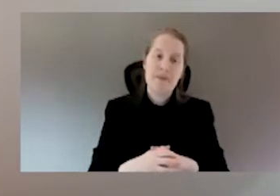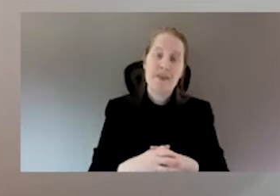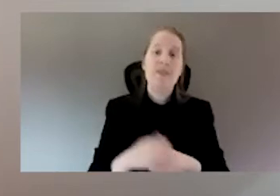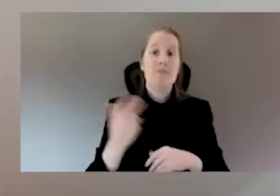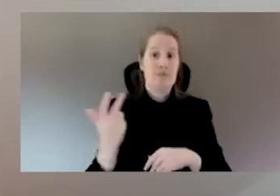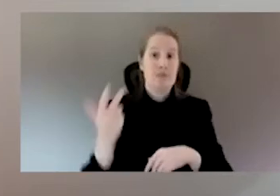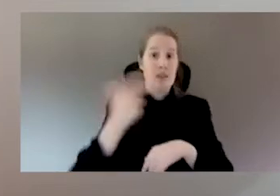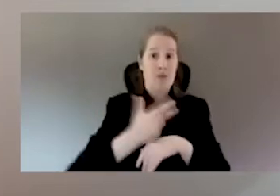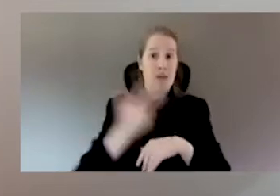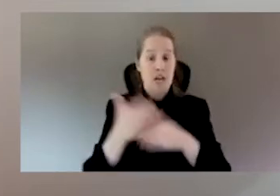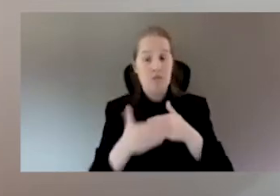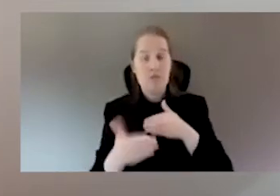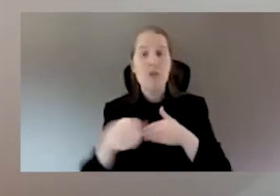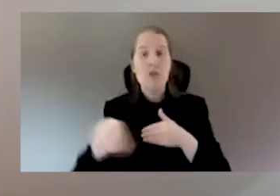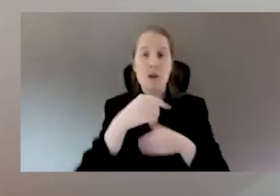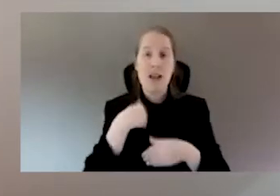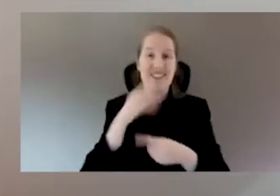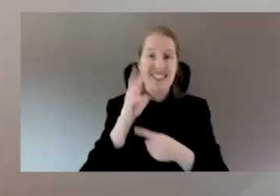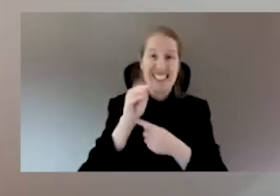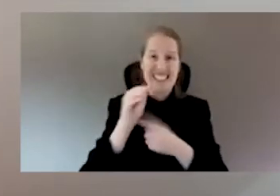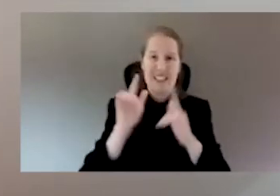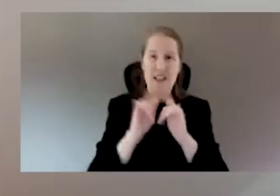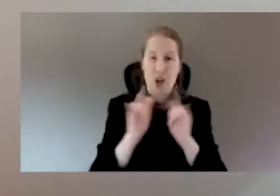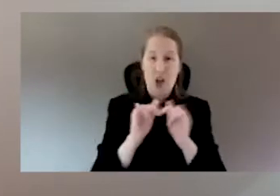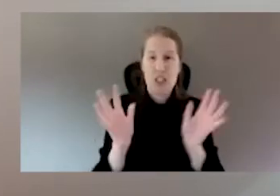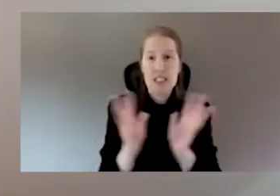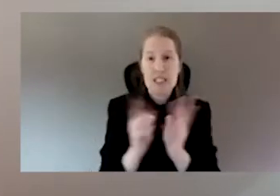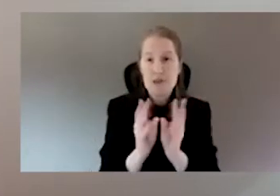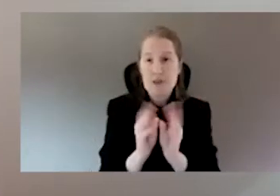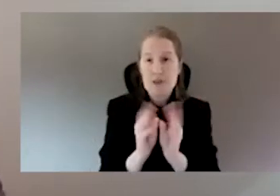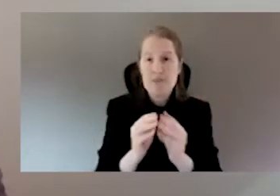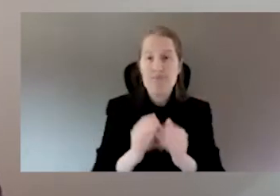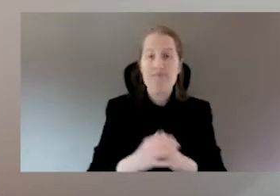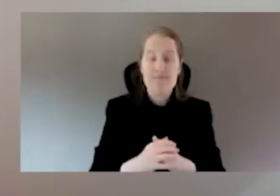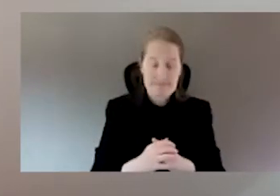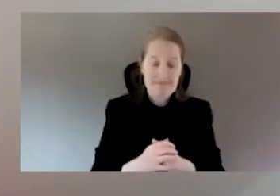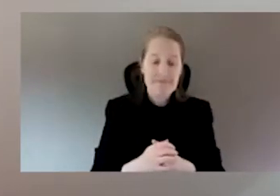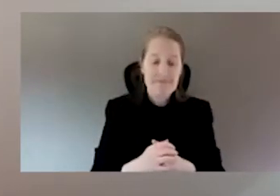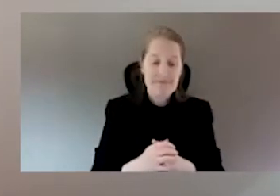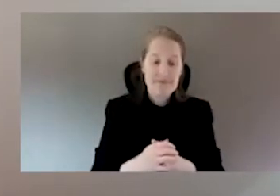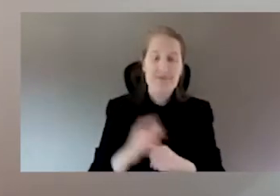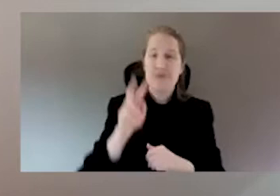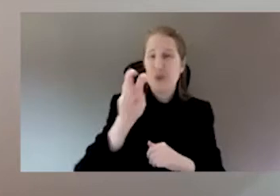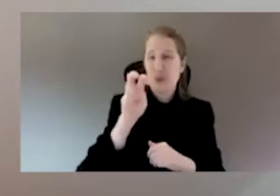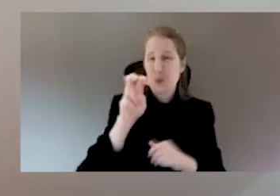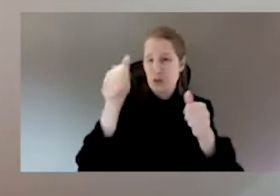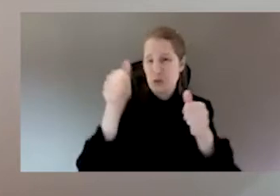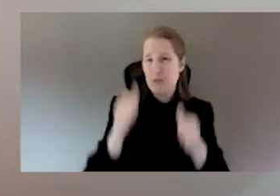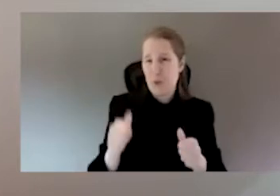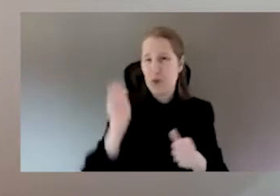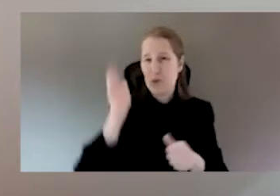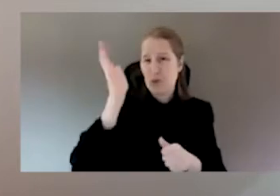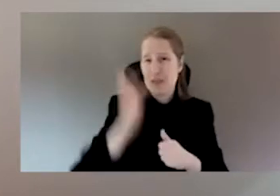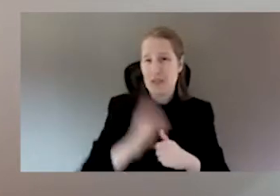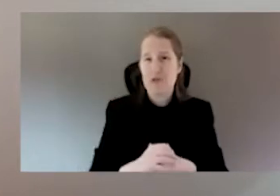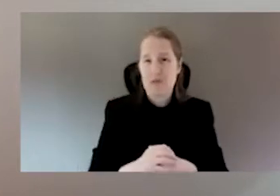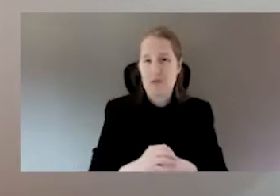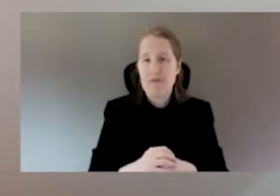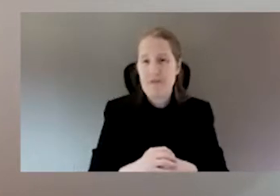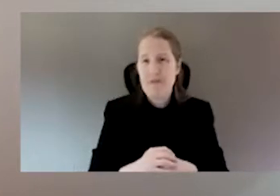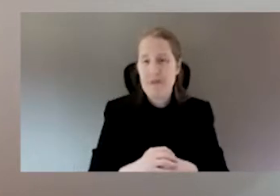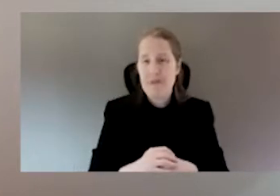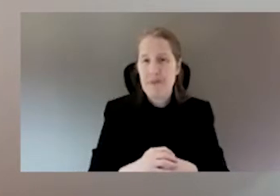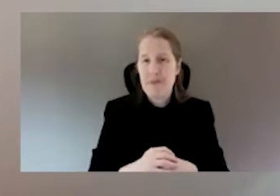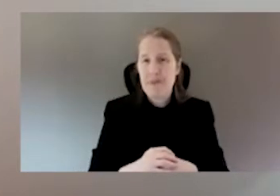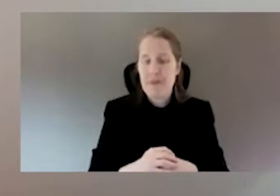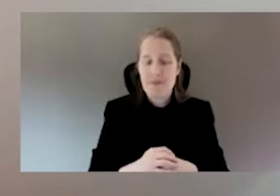have 60 concurrent sessions and 200 poster presentations. Each day starts